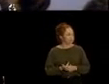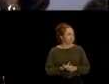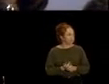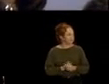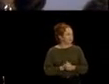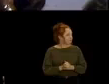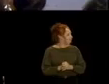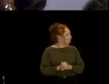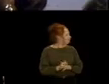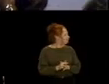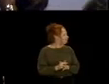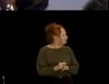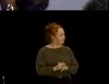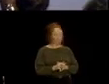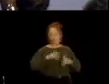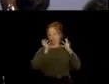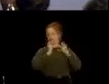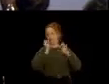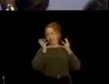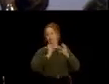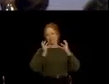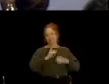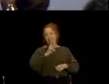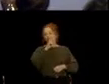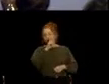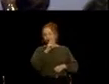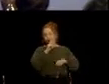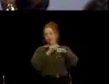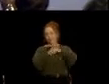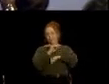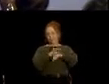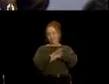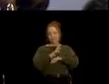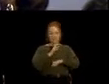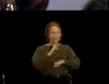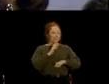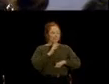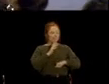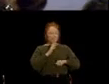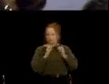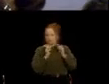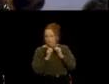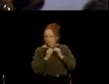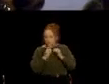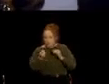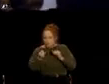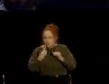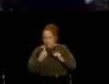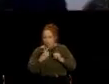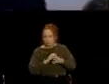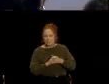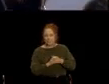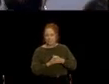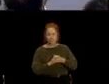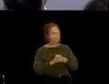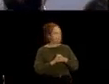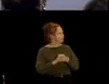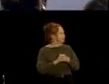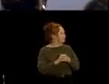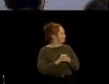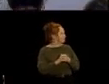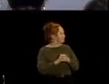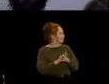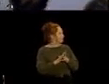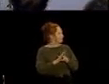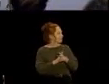That is absolutely so true and amazing. Do we have any other questions? Yeah, I have one more. I have one. Yeah, We've got one more over here too afterwards.